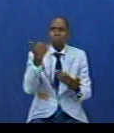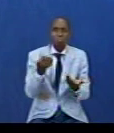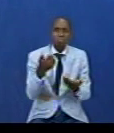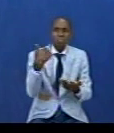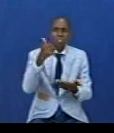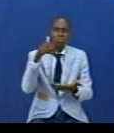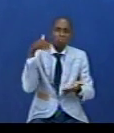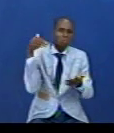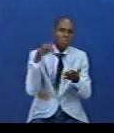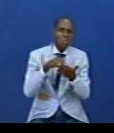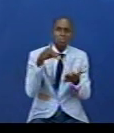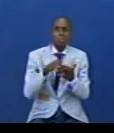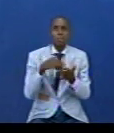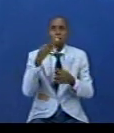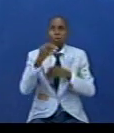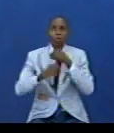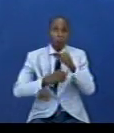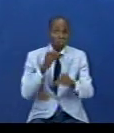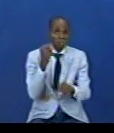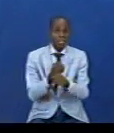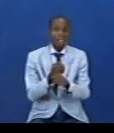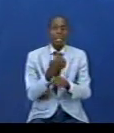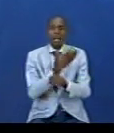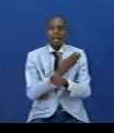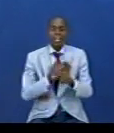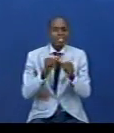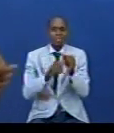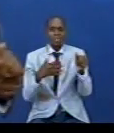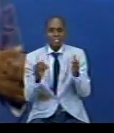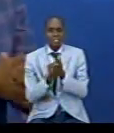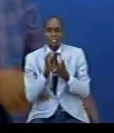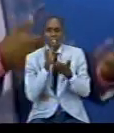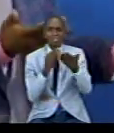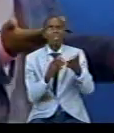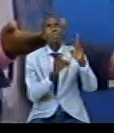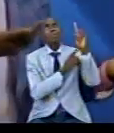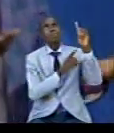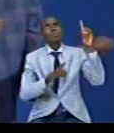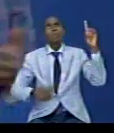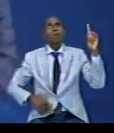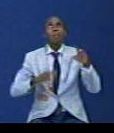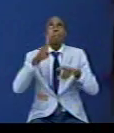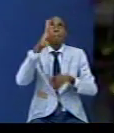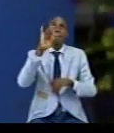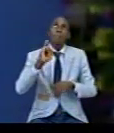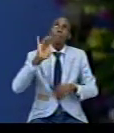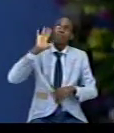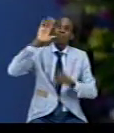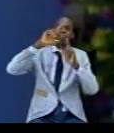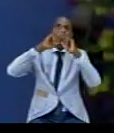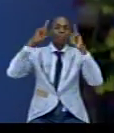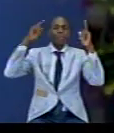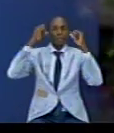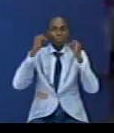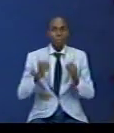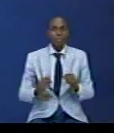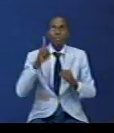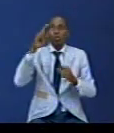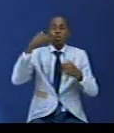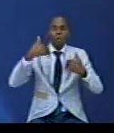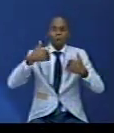and everything that is made, Lord, by your great power, you have stretched